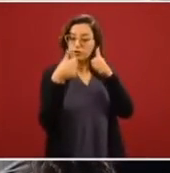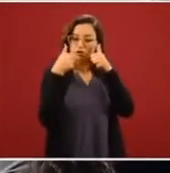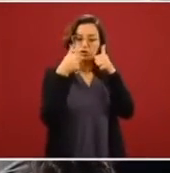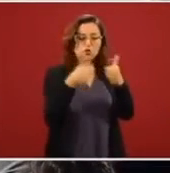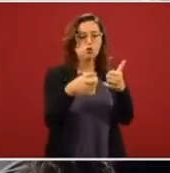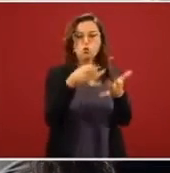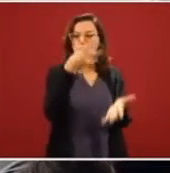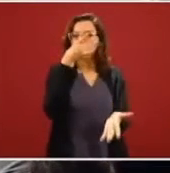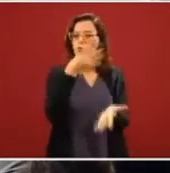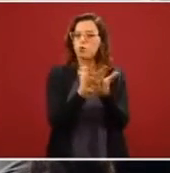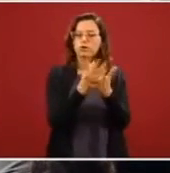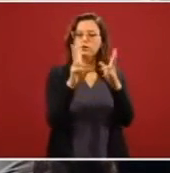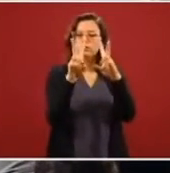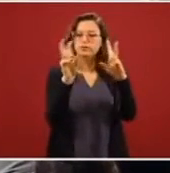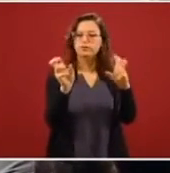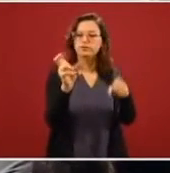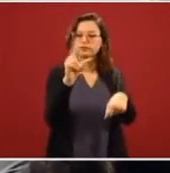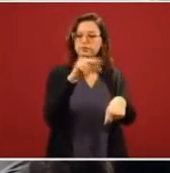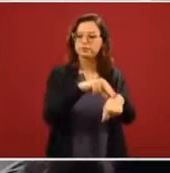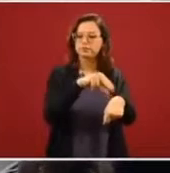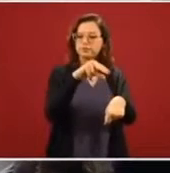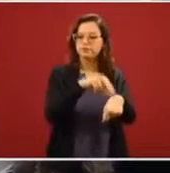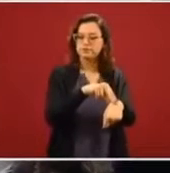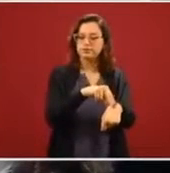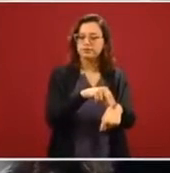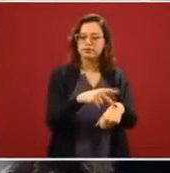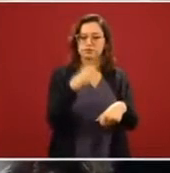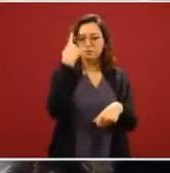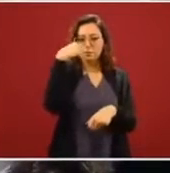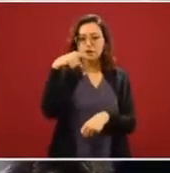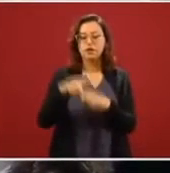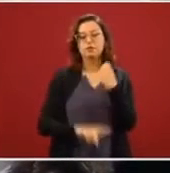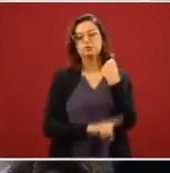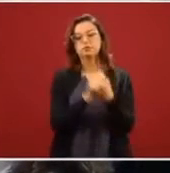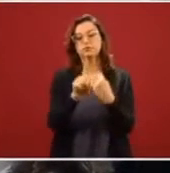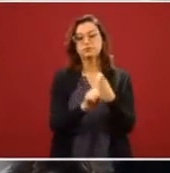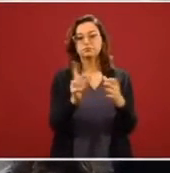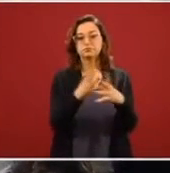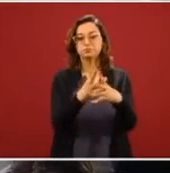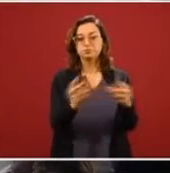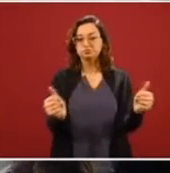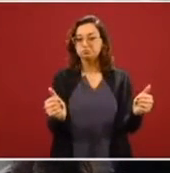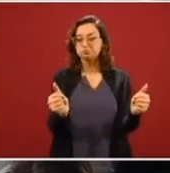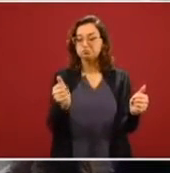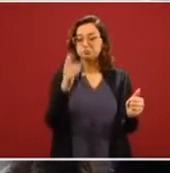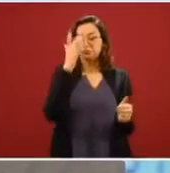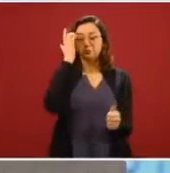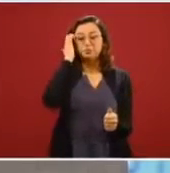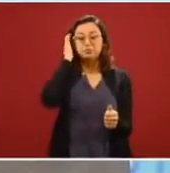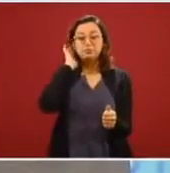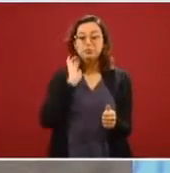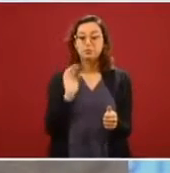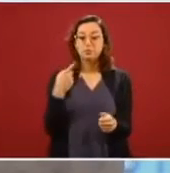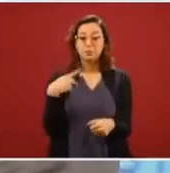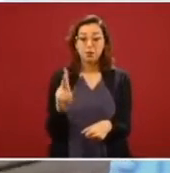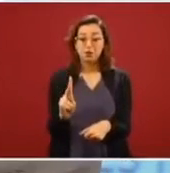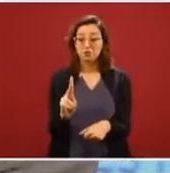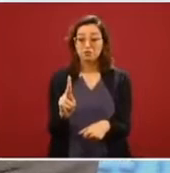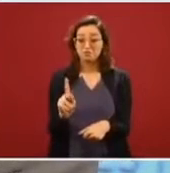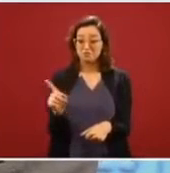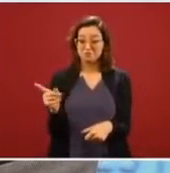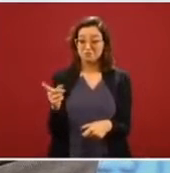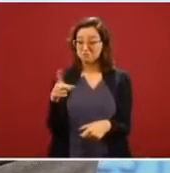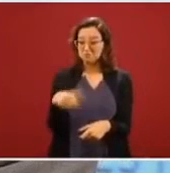técnicos Technical. que se requieren para responder. that are required to Si esto no ocurre respond. así, But if it does not empieza a haber occur una this gran way,